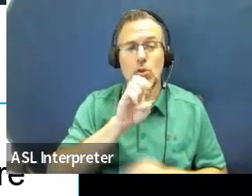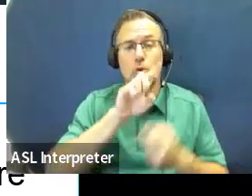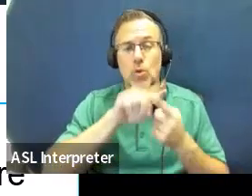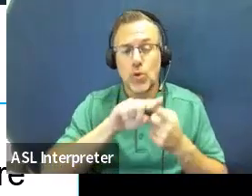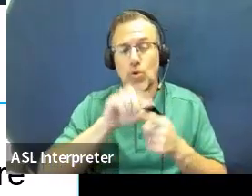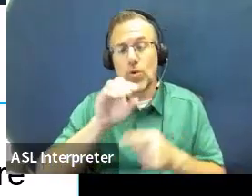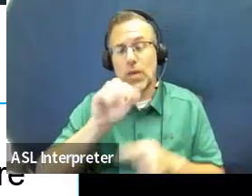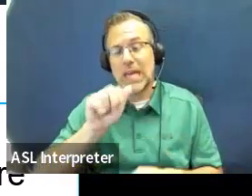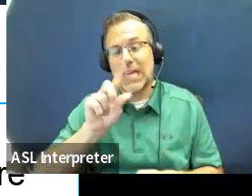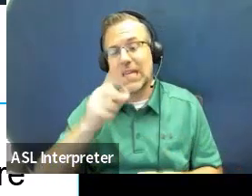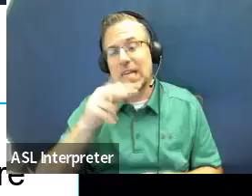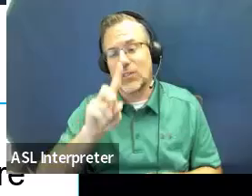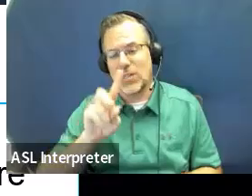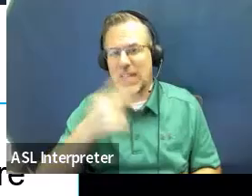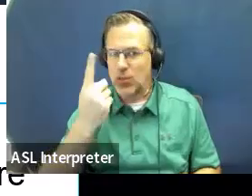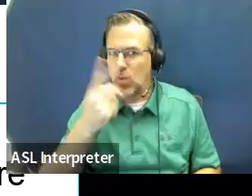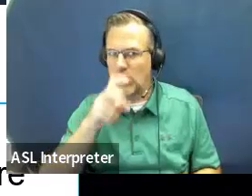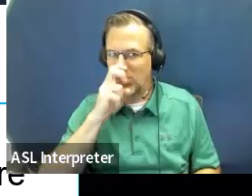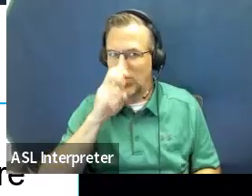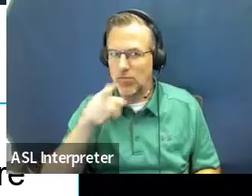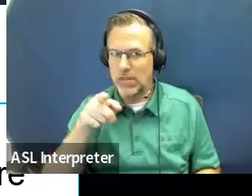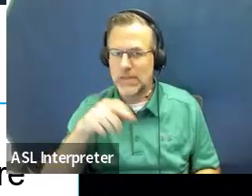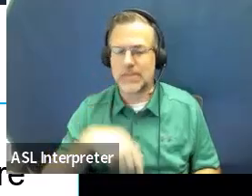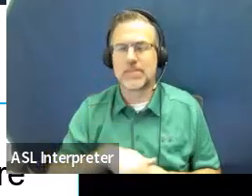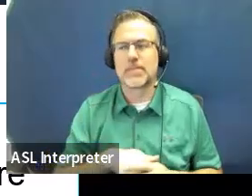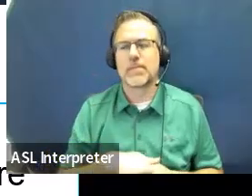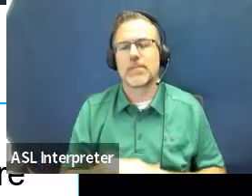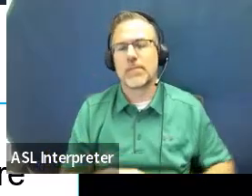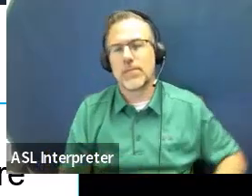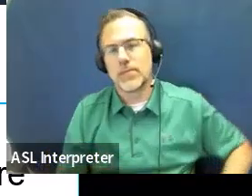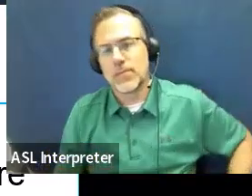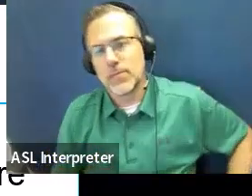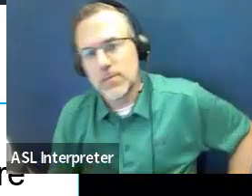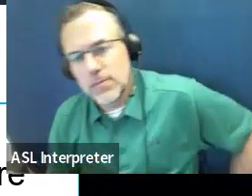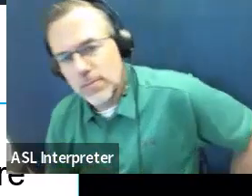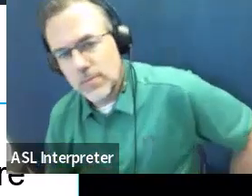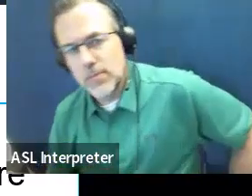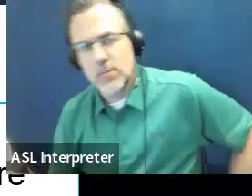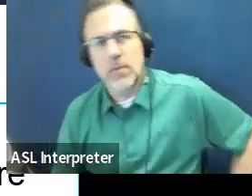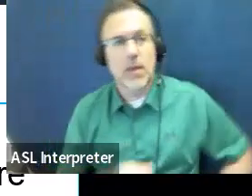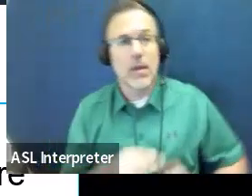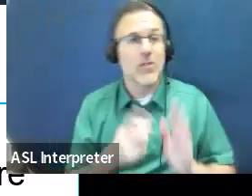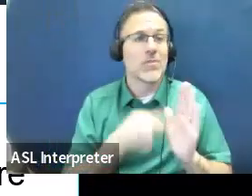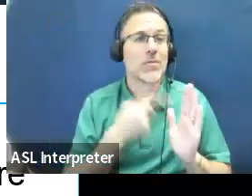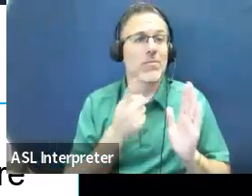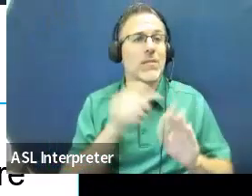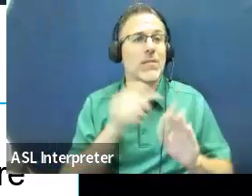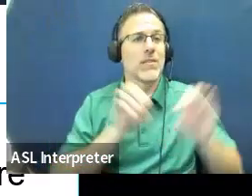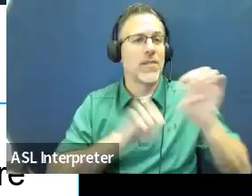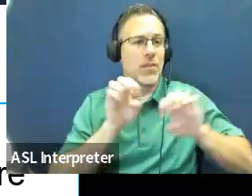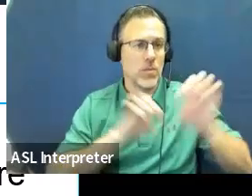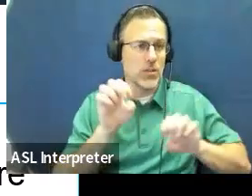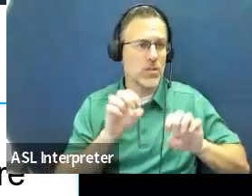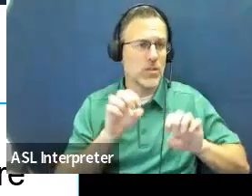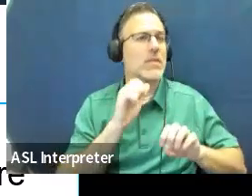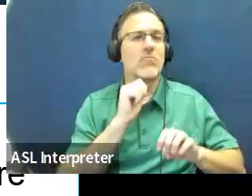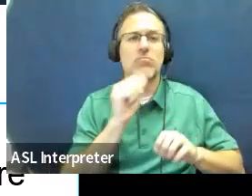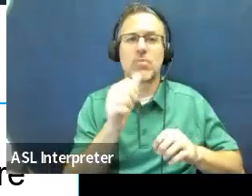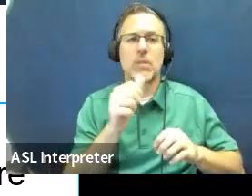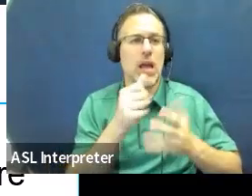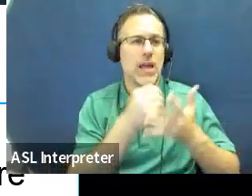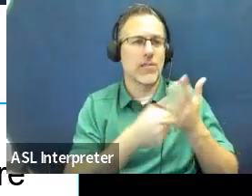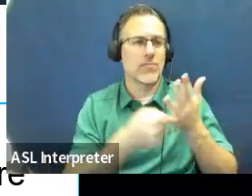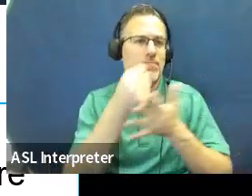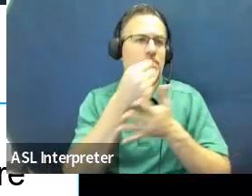another thing that we see is sometimes evaluations are not pulled forward that identify